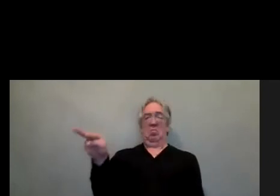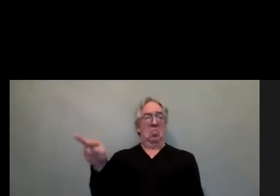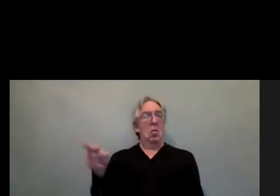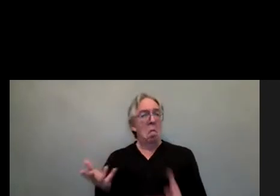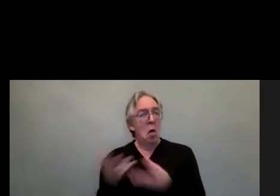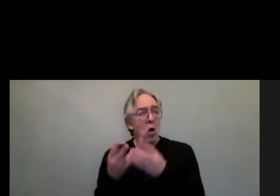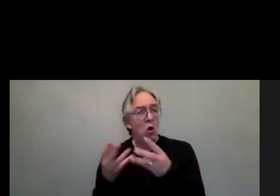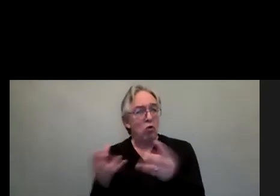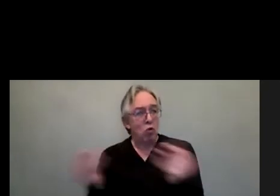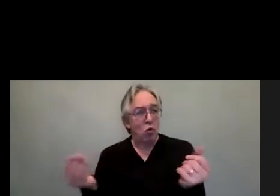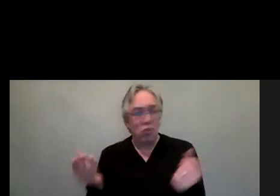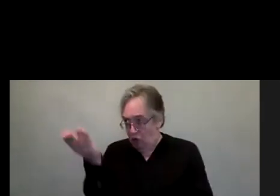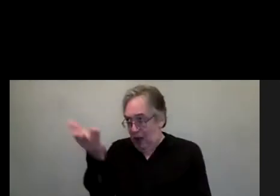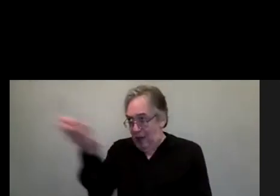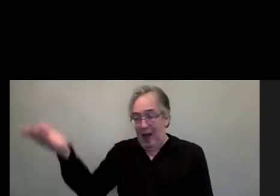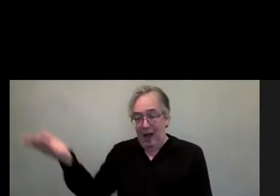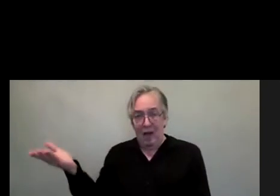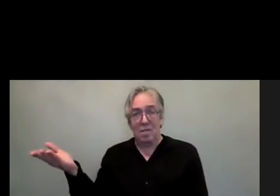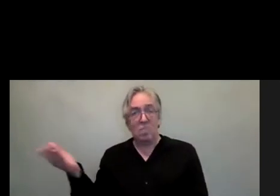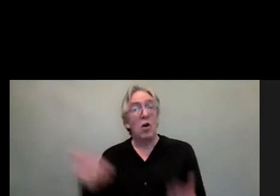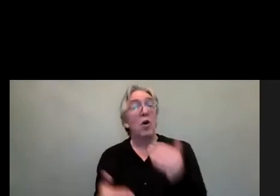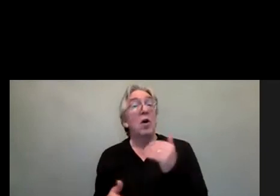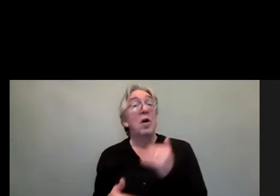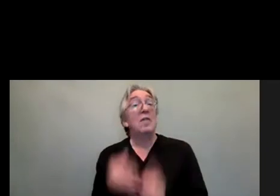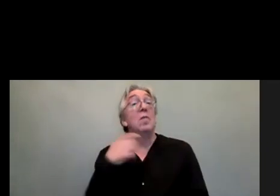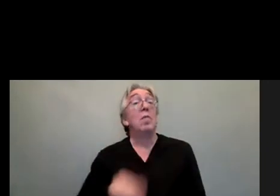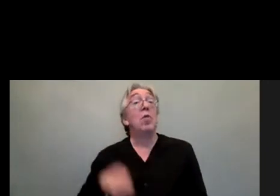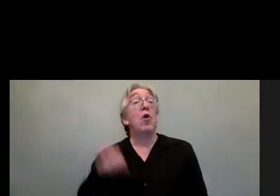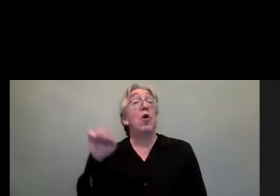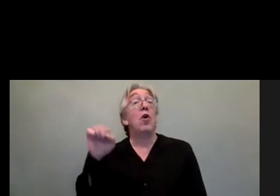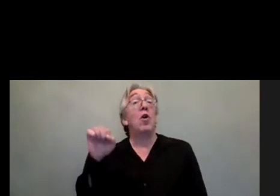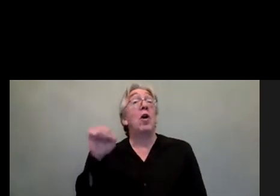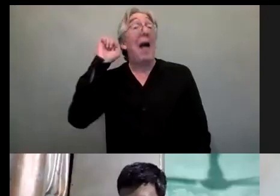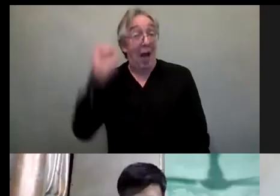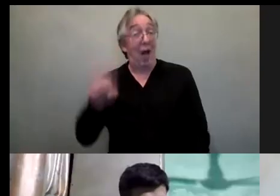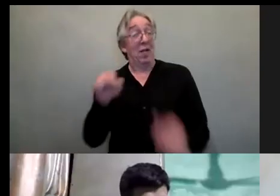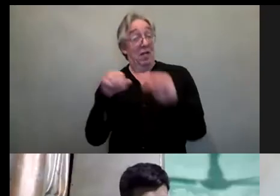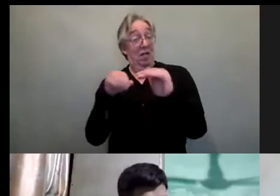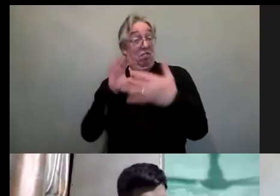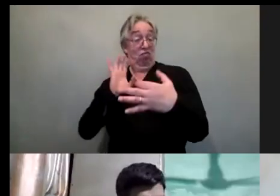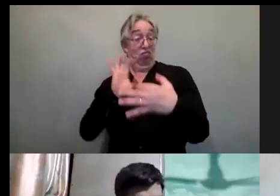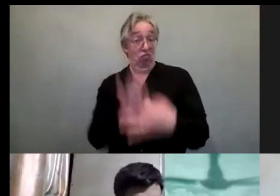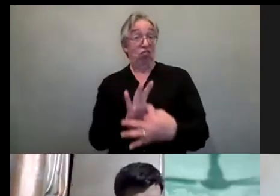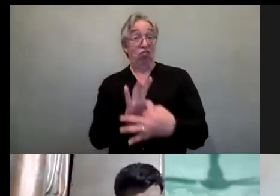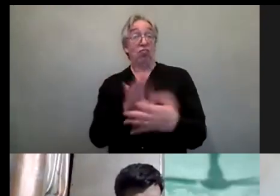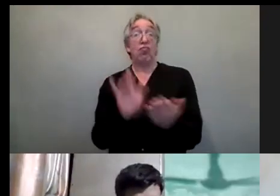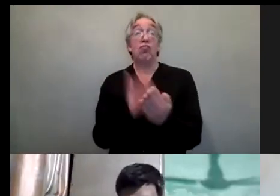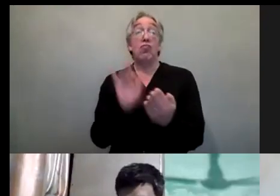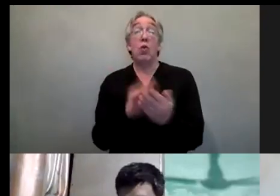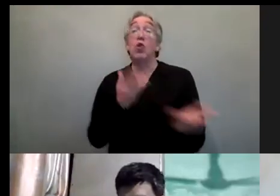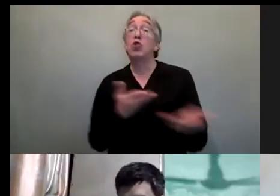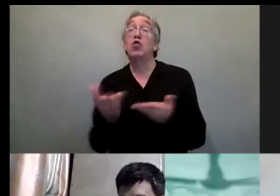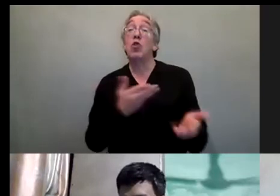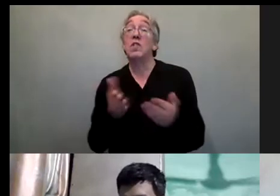persons with disabilities to acquire broadband or mobile services. That can be done through both public or private